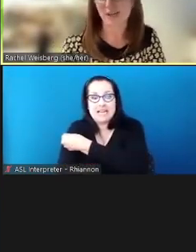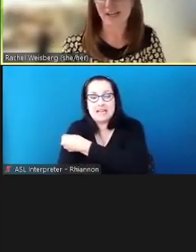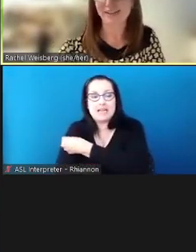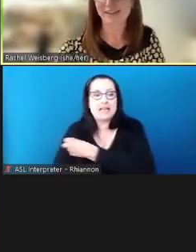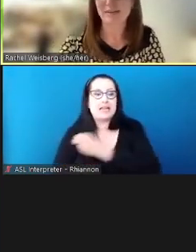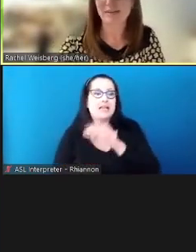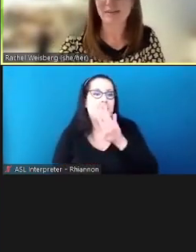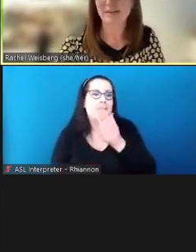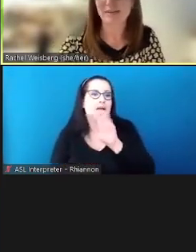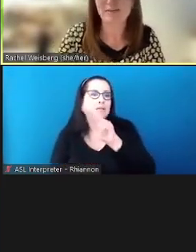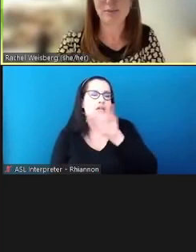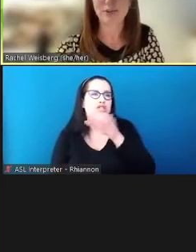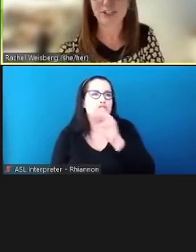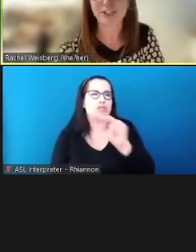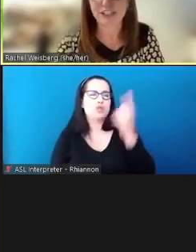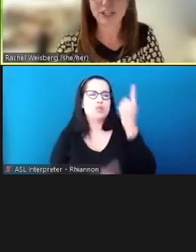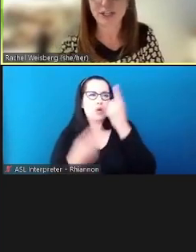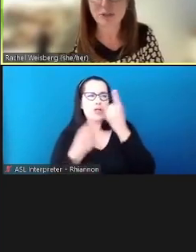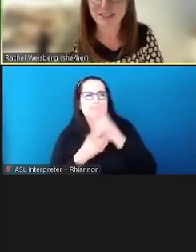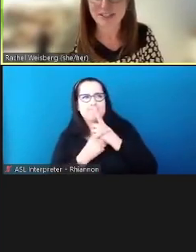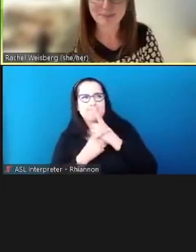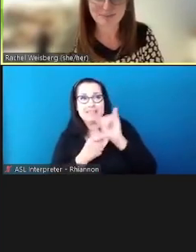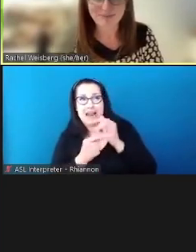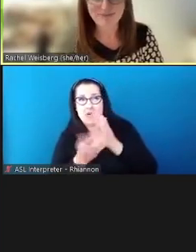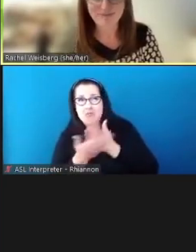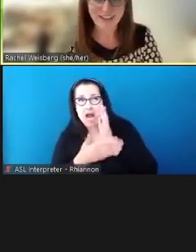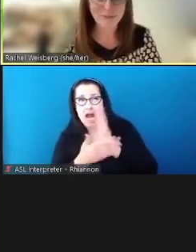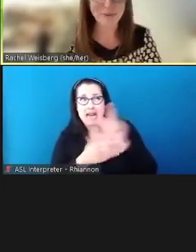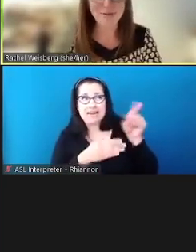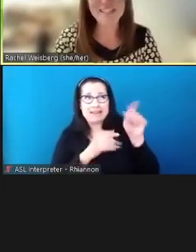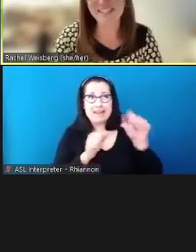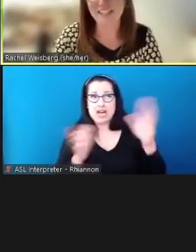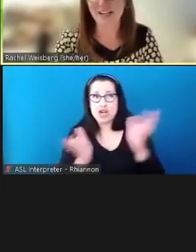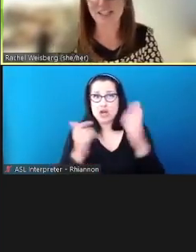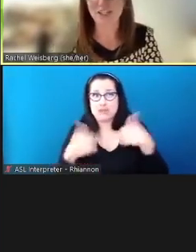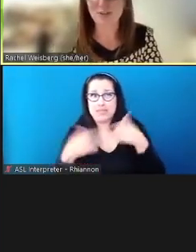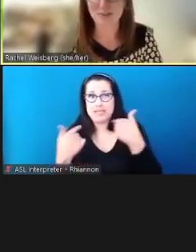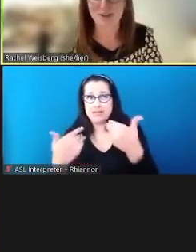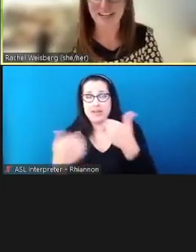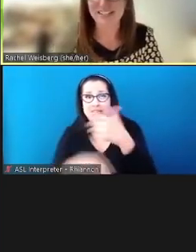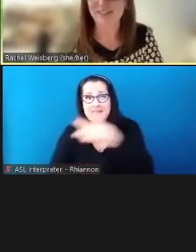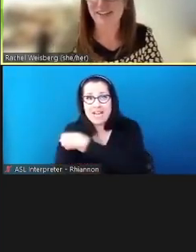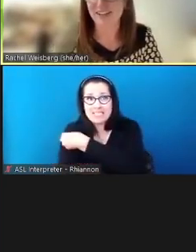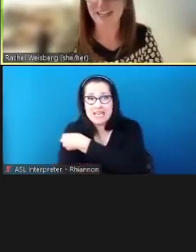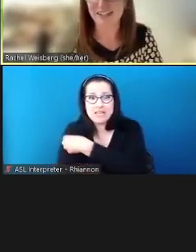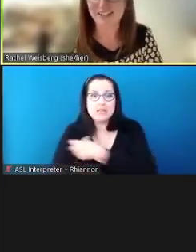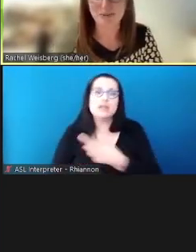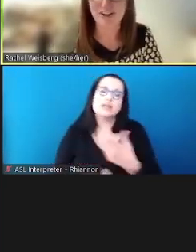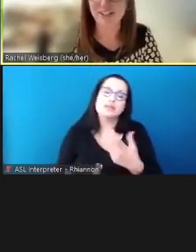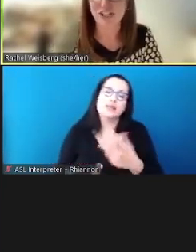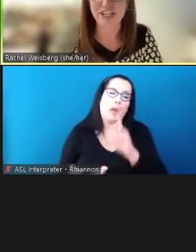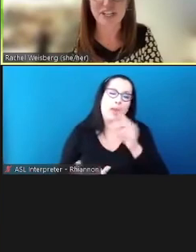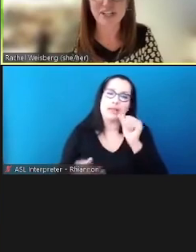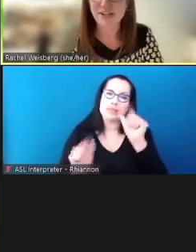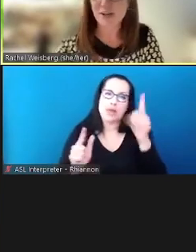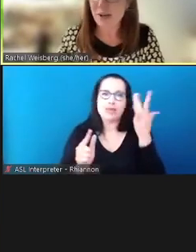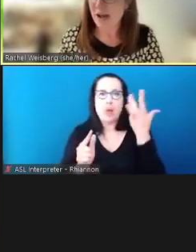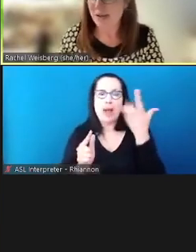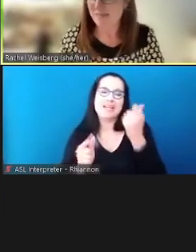that's okay, that type of employer encouragement. And it probably doesn't come as a huge surprise given everything else that we've already